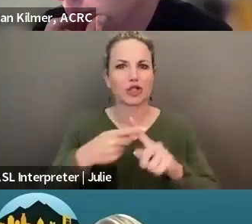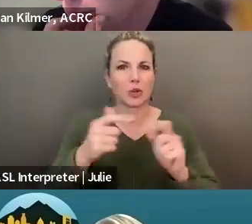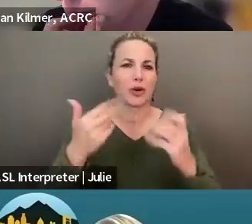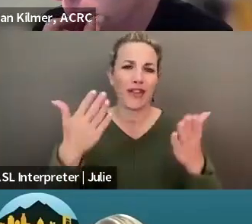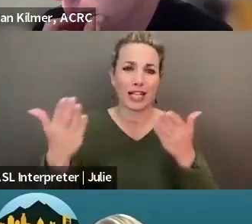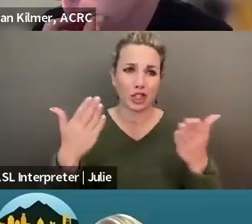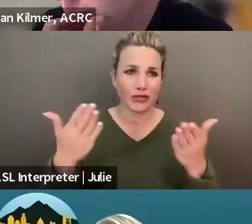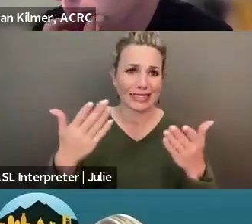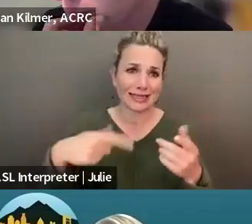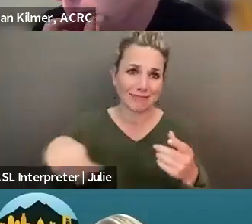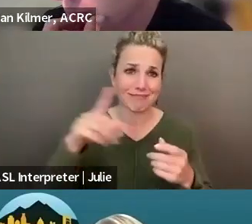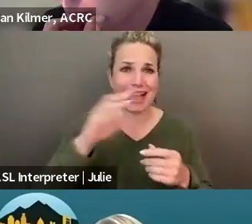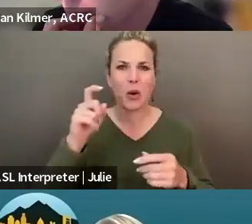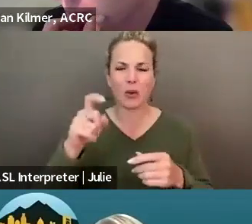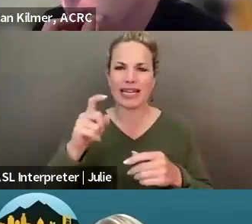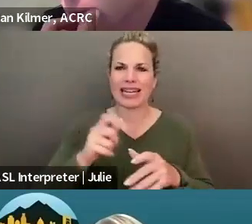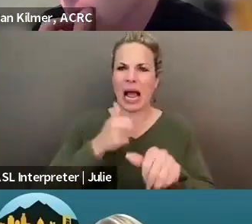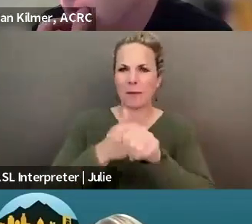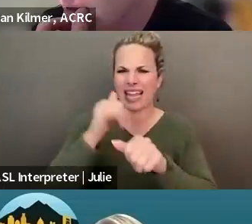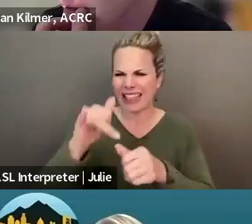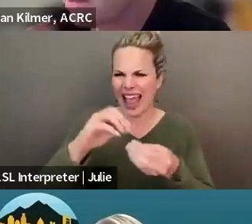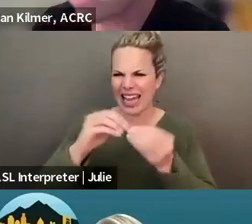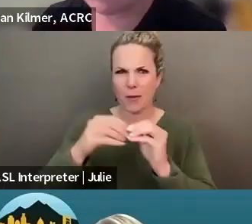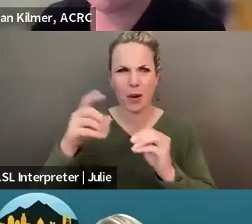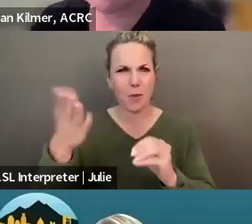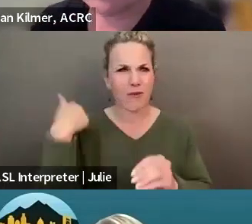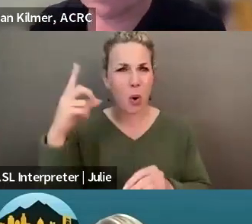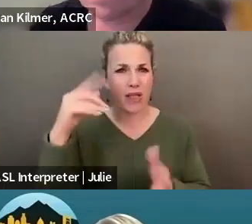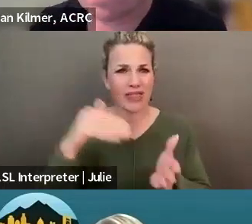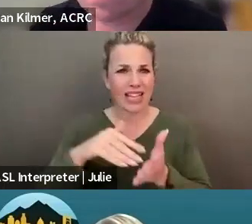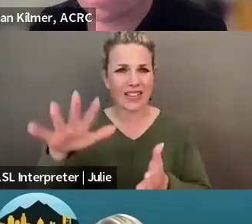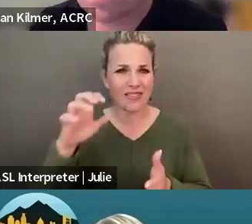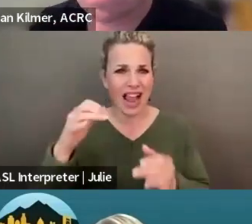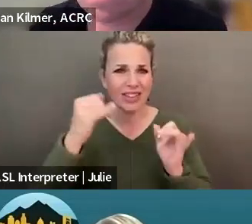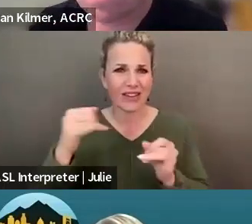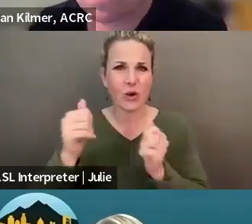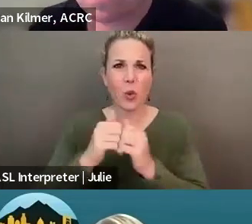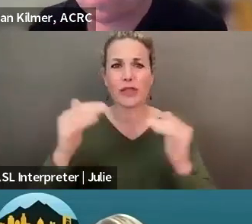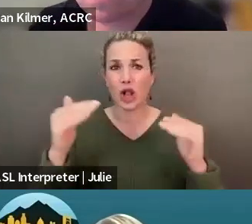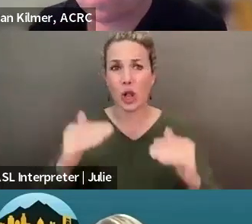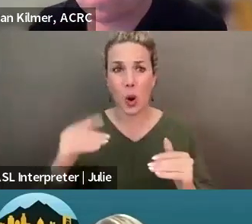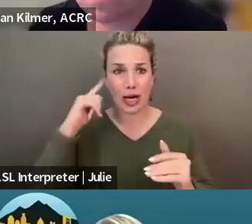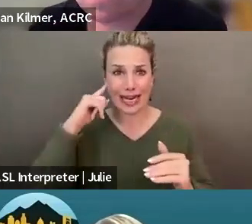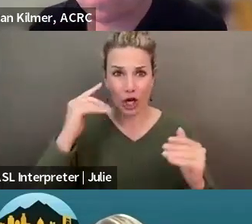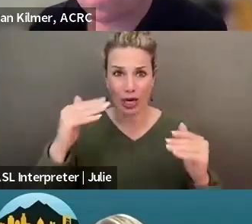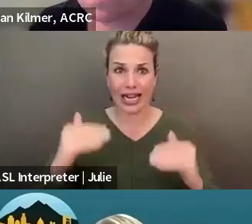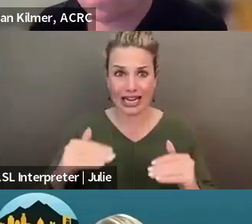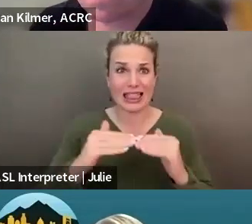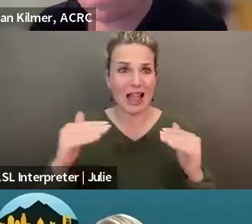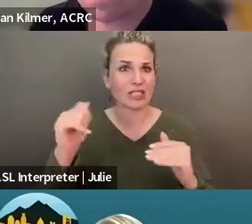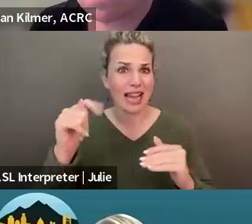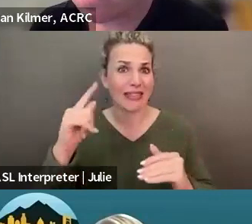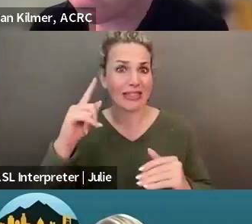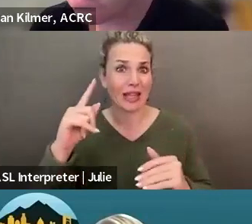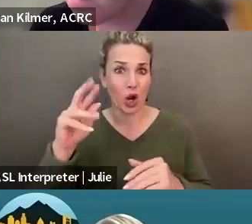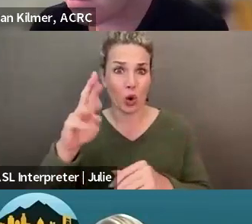to, and we need to update the number, but last we knew we had about 1,500 individuals with lower hearing levels at our Regional Center. And so